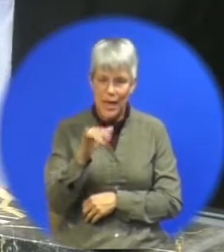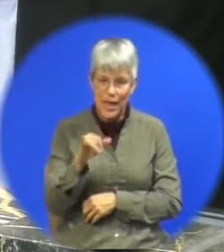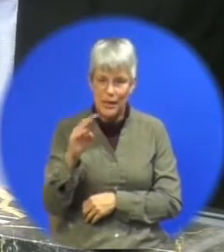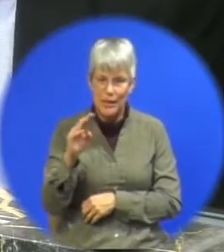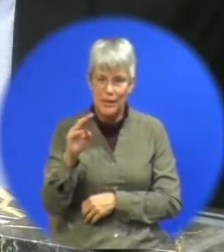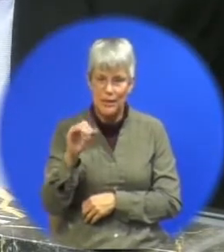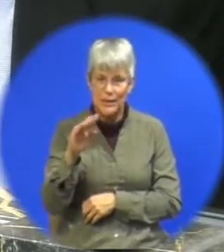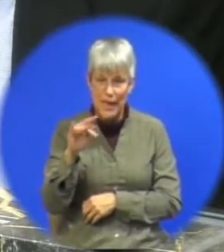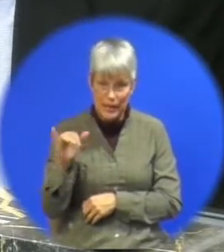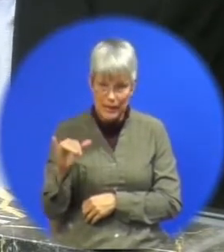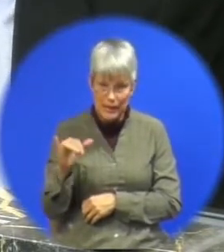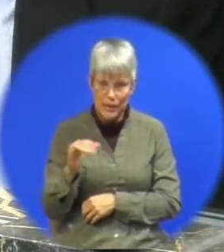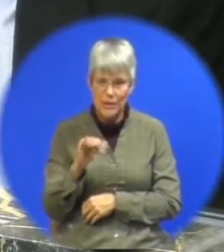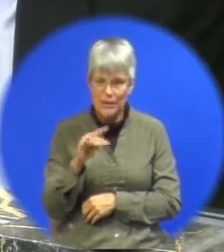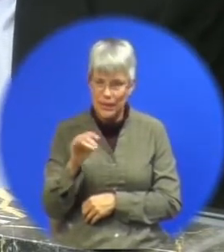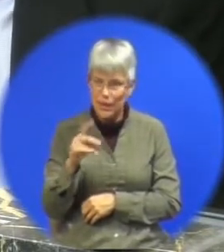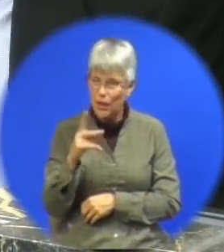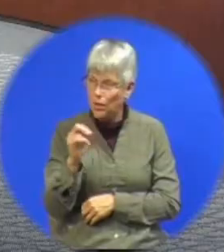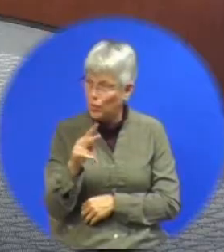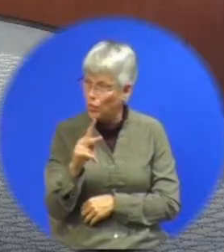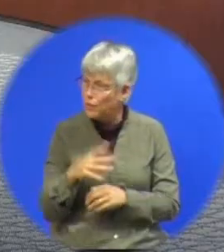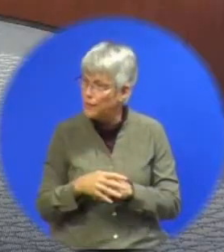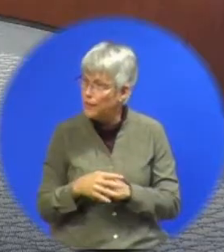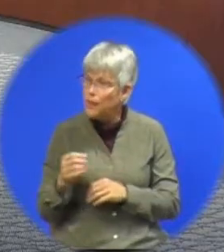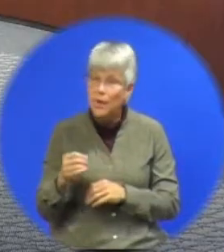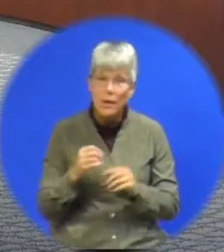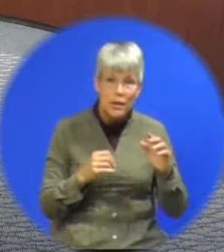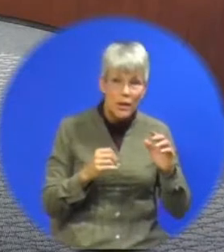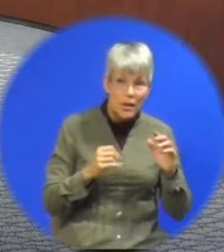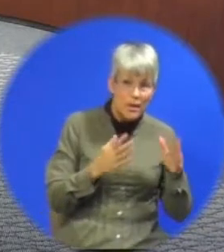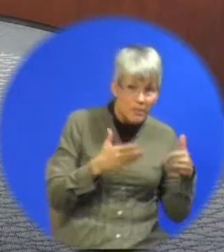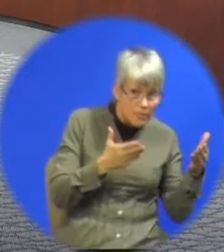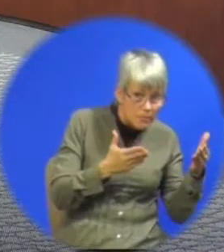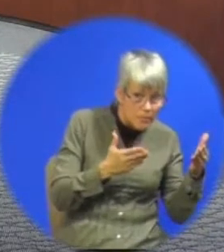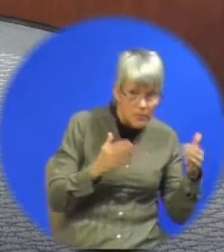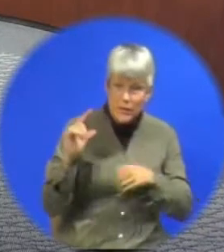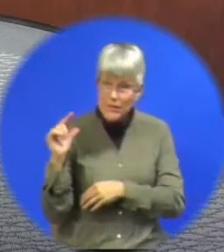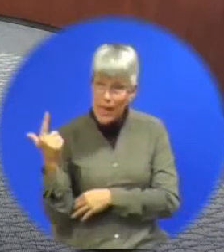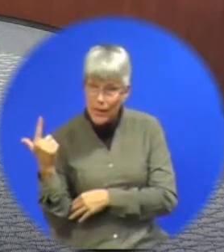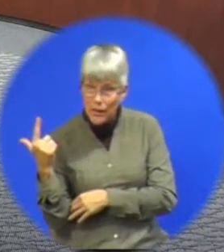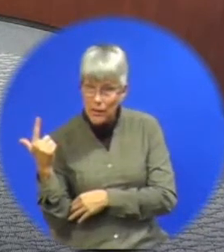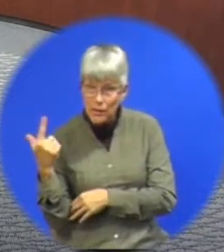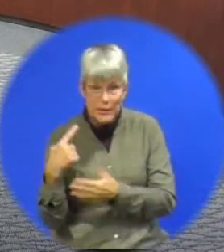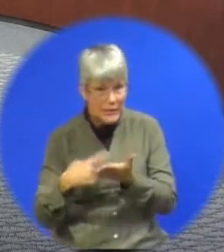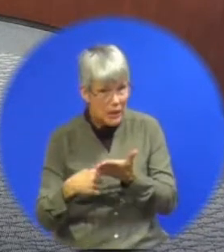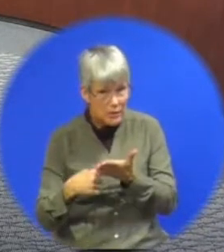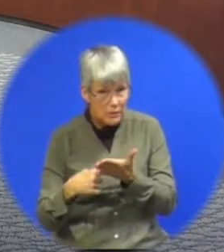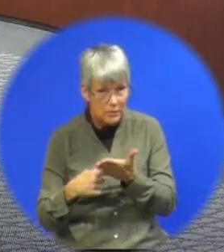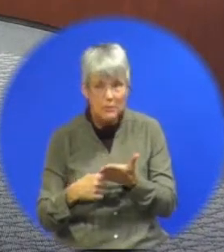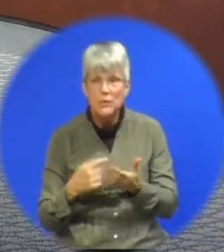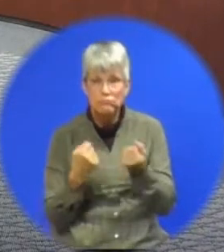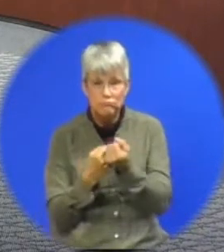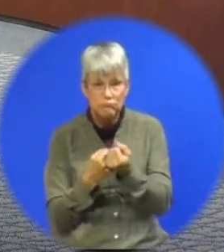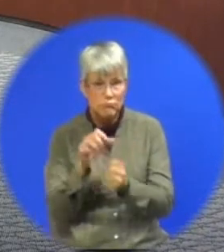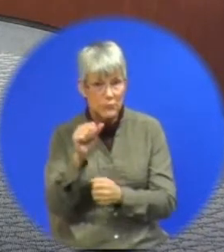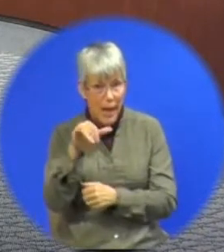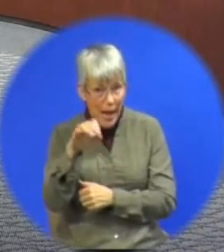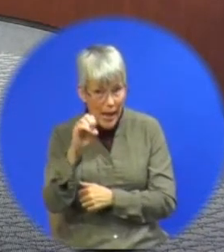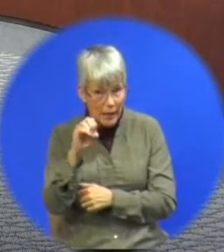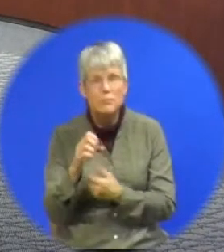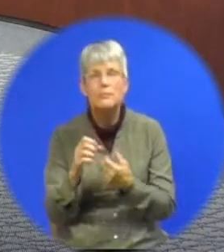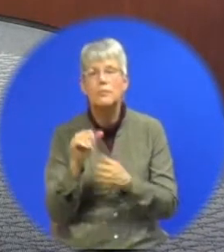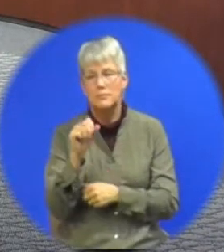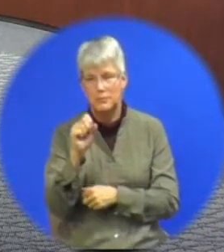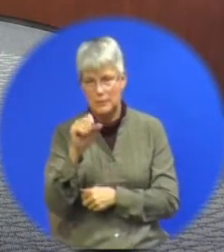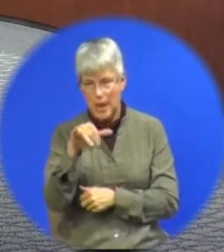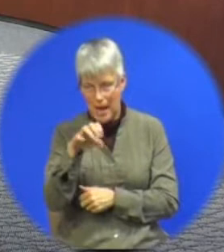this resolution? So moved. Do I have a second? Second. Any discussion? All in favor say aye. Aye. Mr.